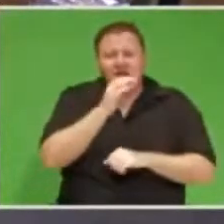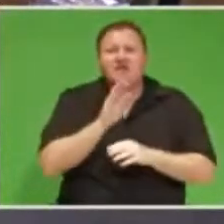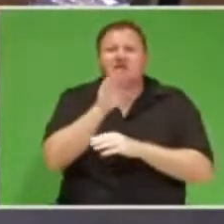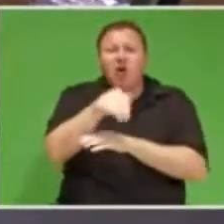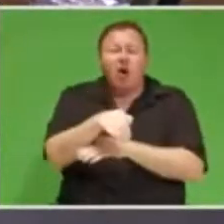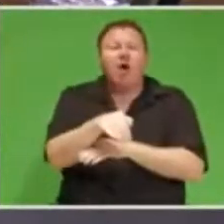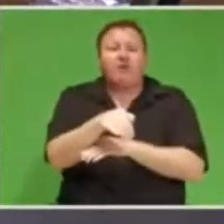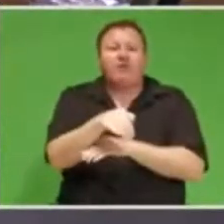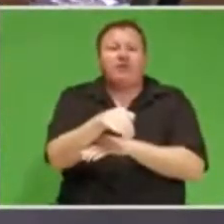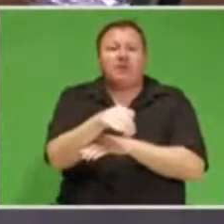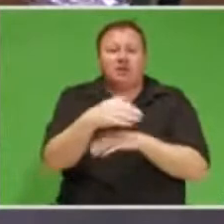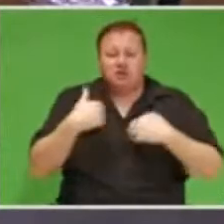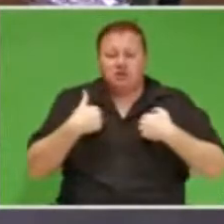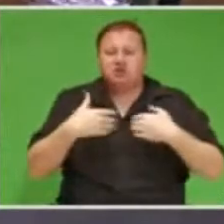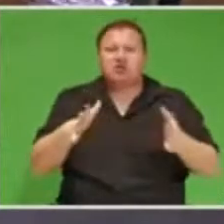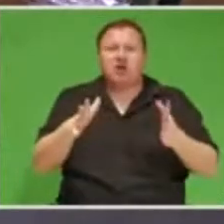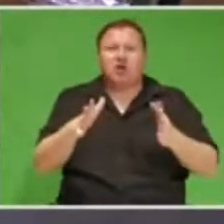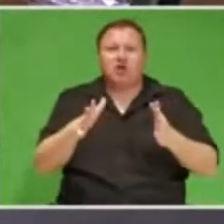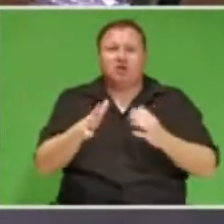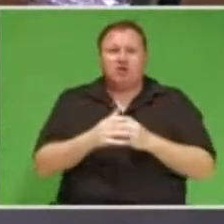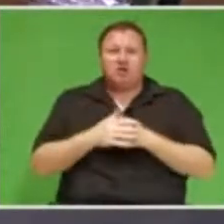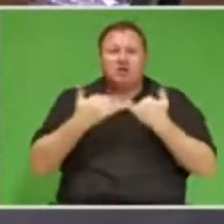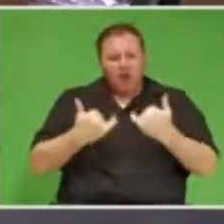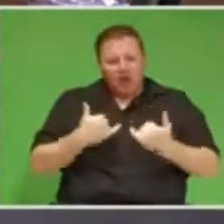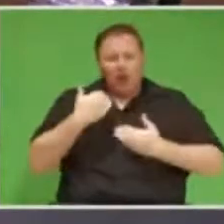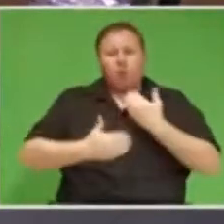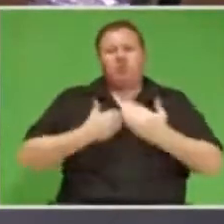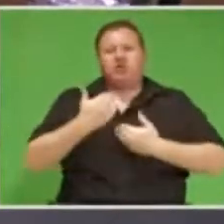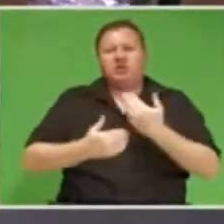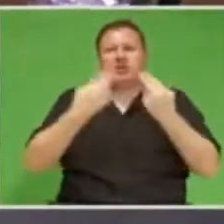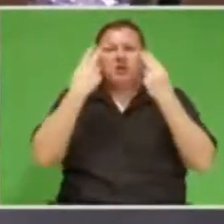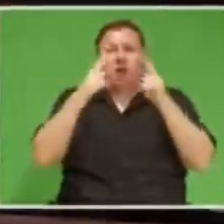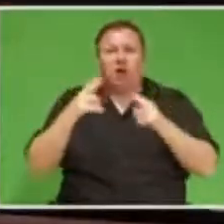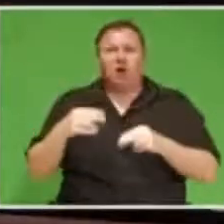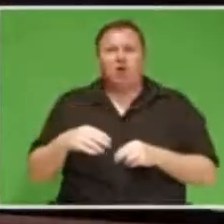started with this. We now proceed, Honorable.